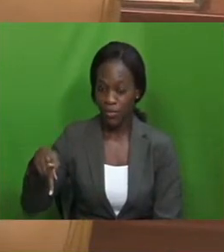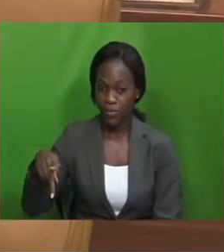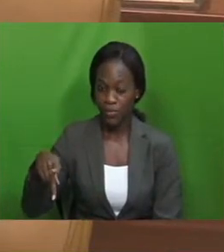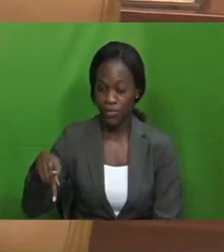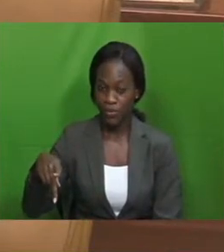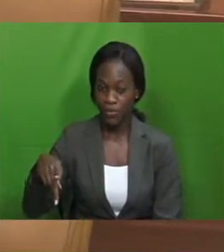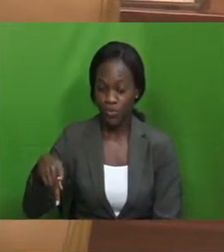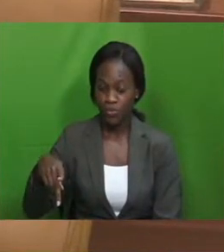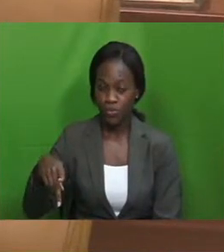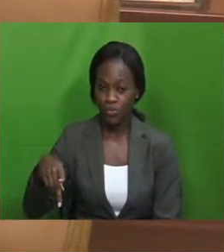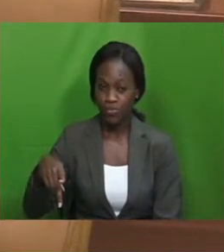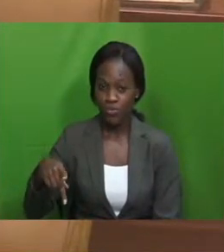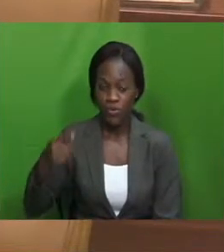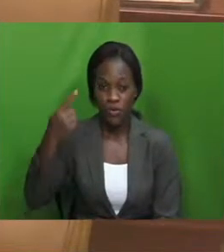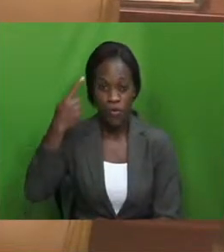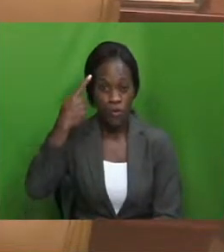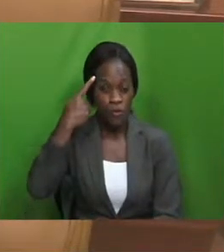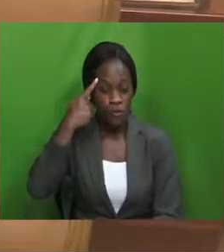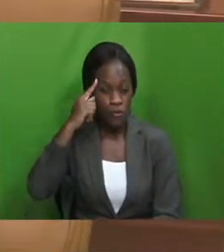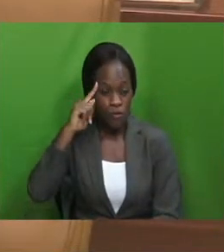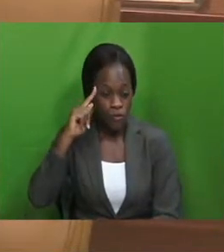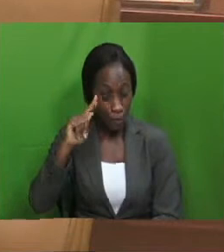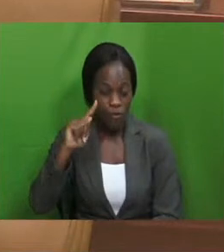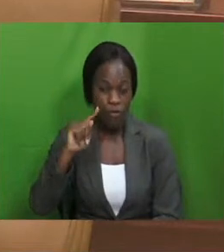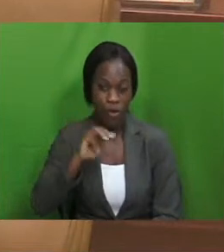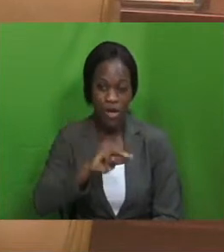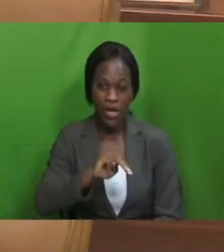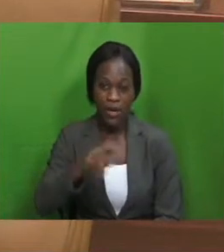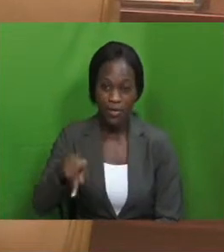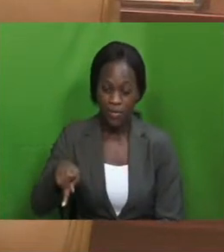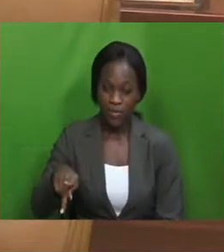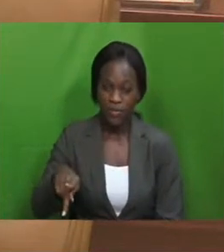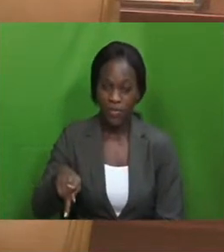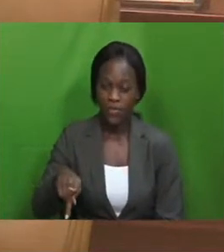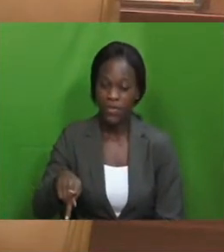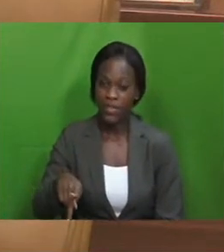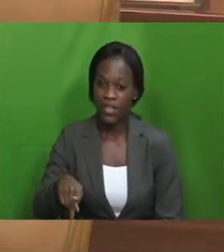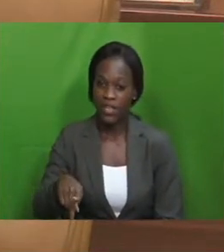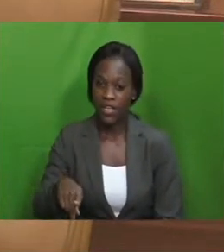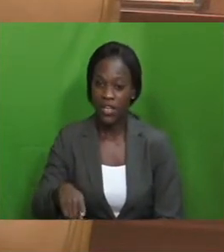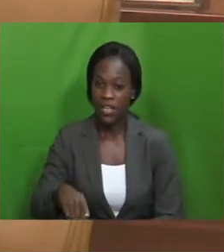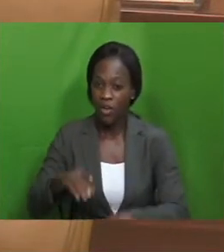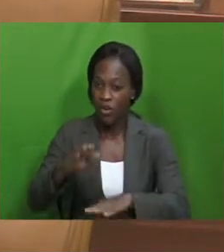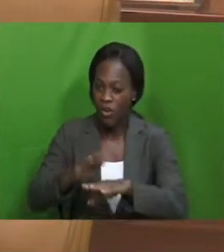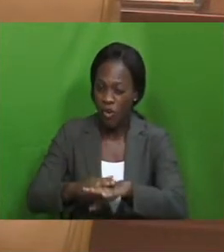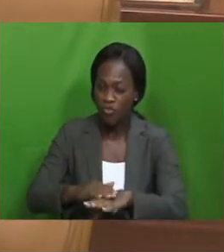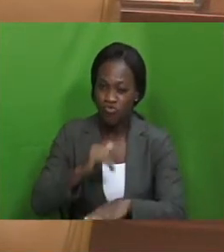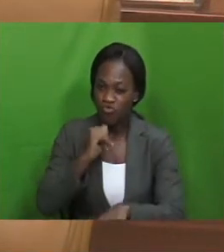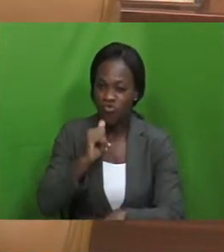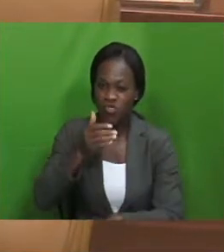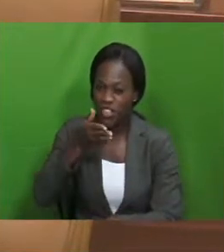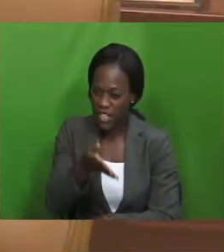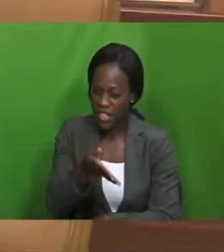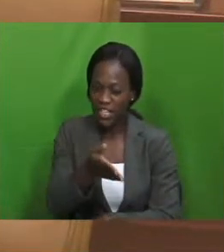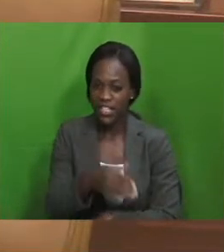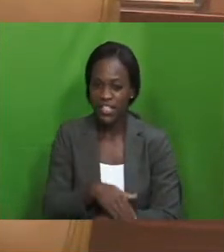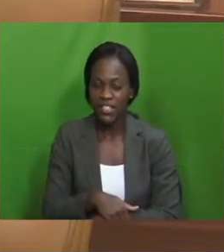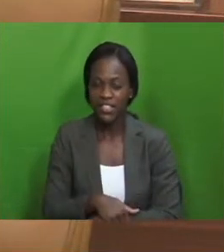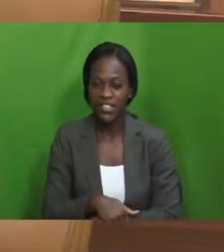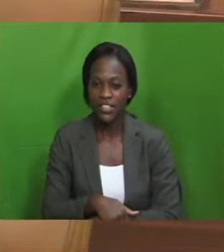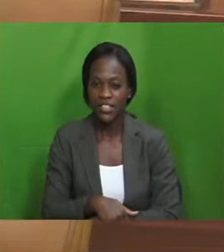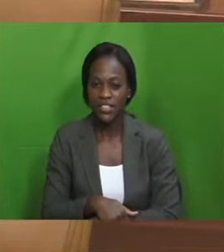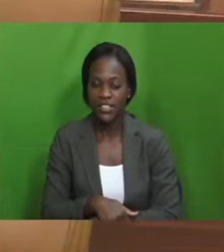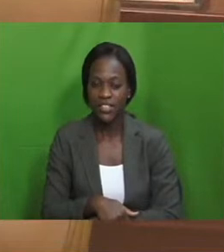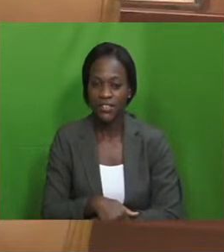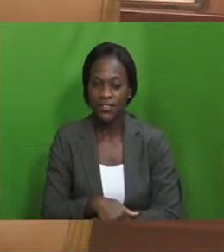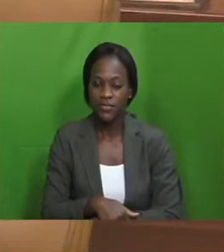the Honorable Member of Akimswed. I think should be on behalf. On behalf. You are right. Please. Then,